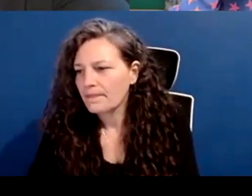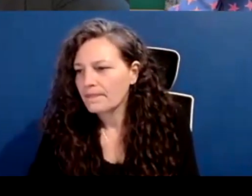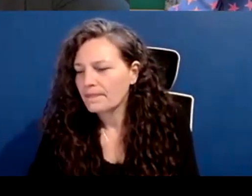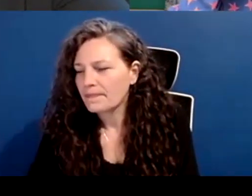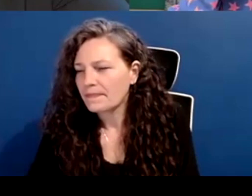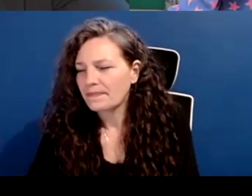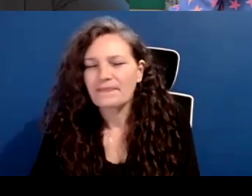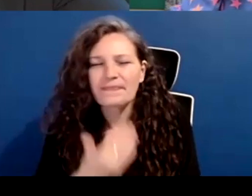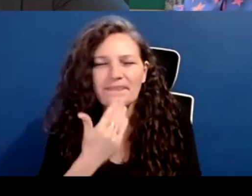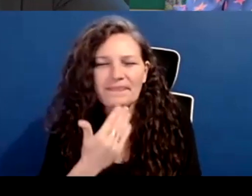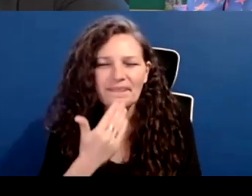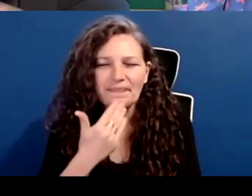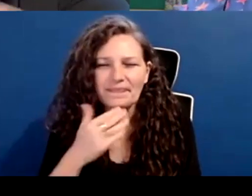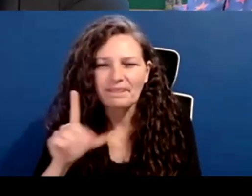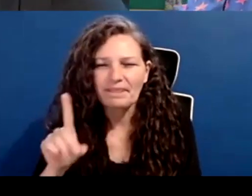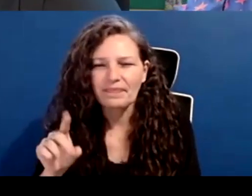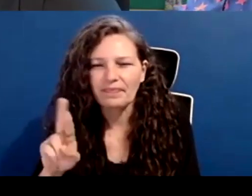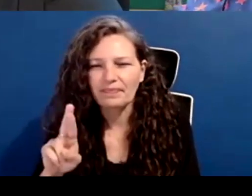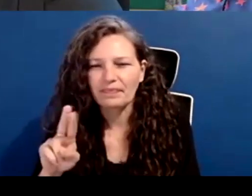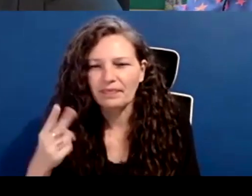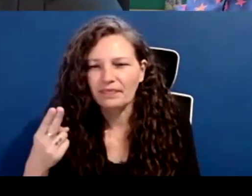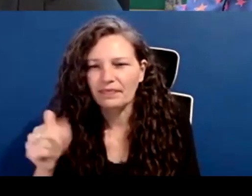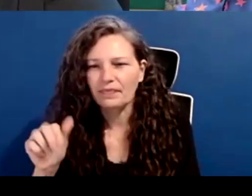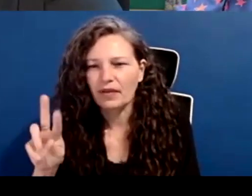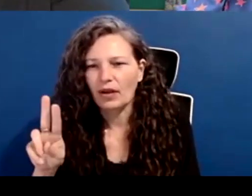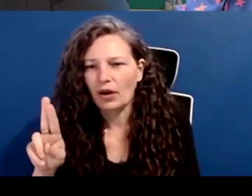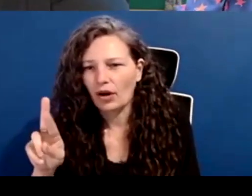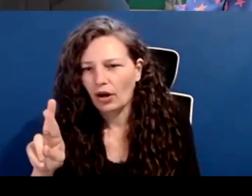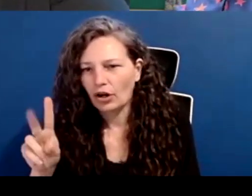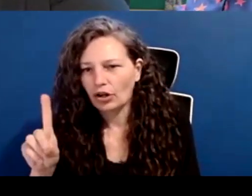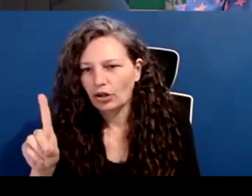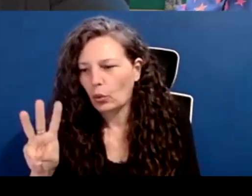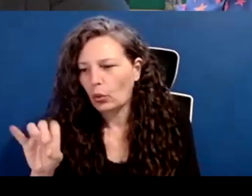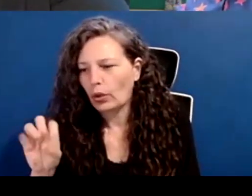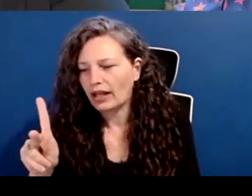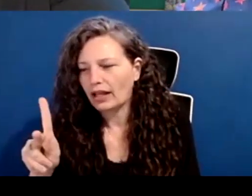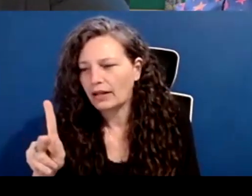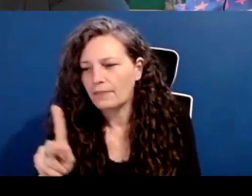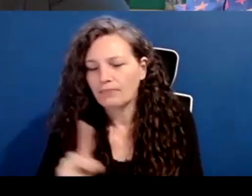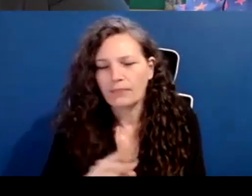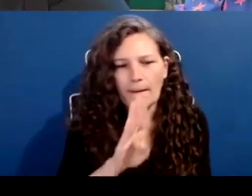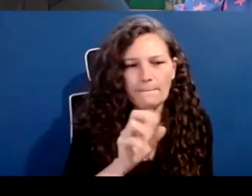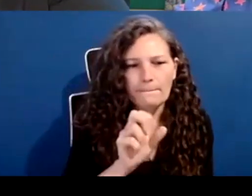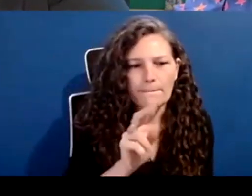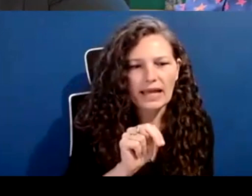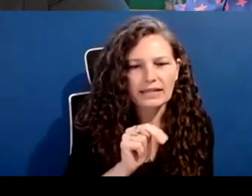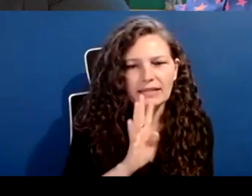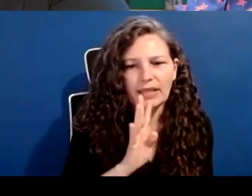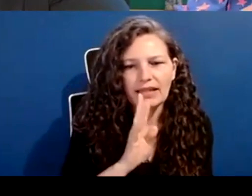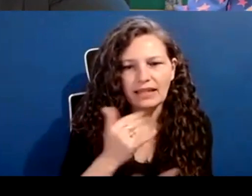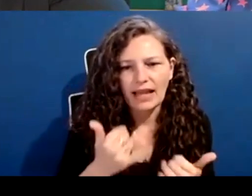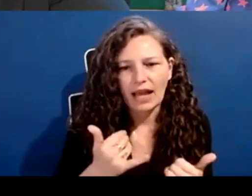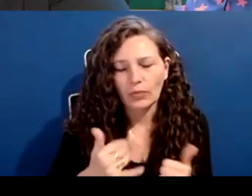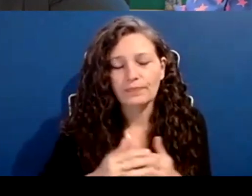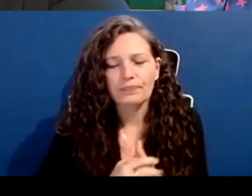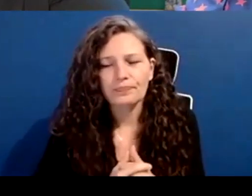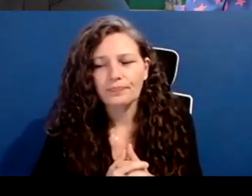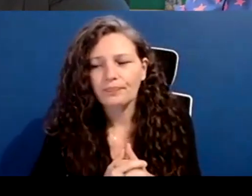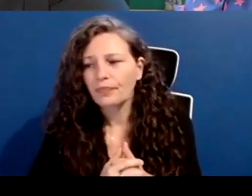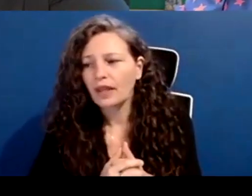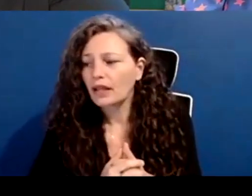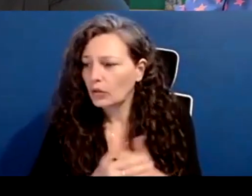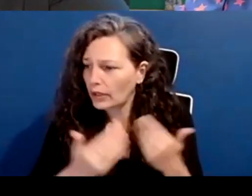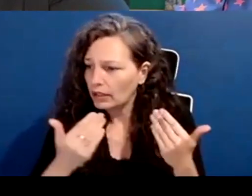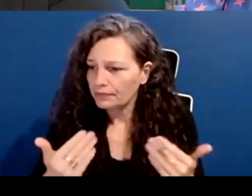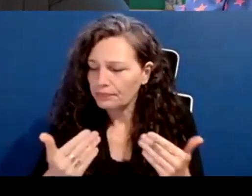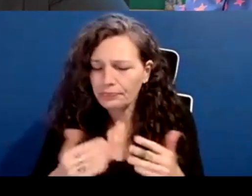Thank you so much, Dr. Hardwick. This is Ben speaking. Well, to get us started off, we hope to have this